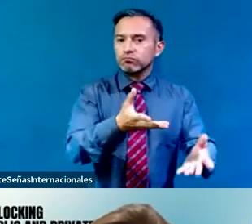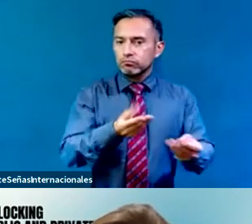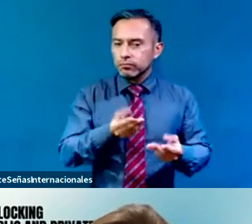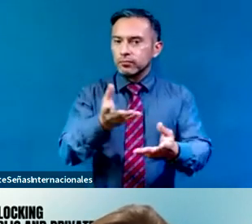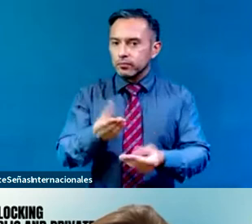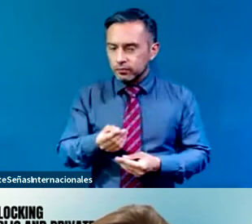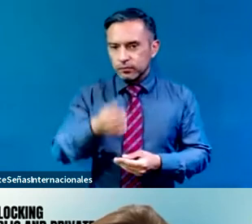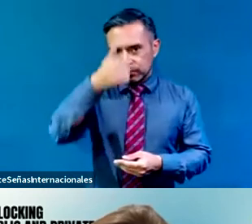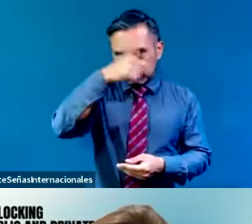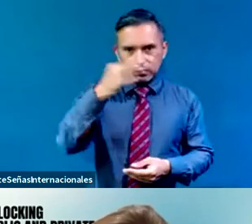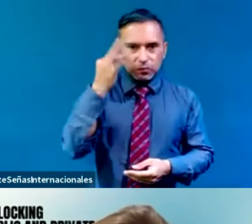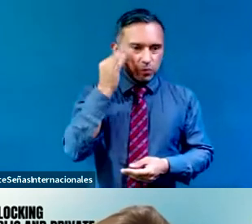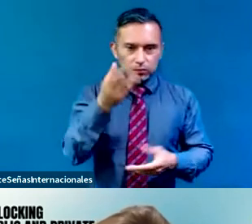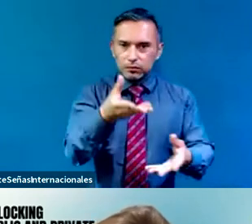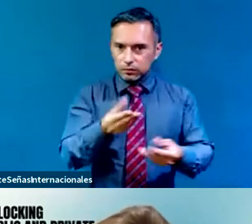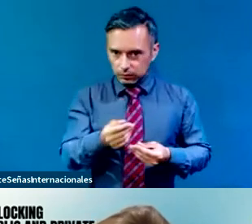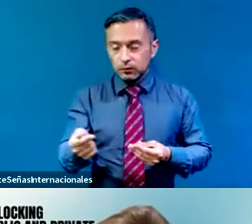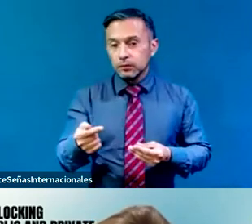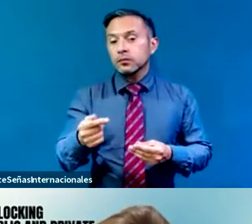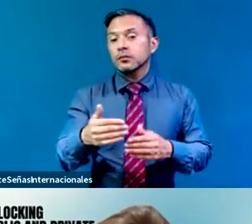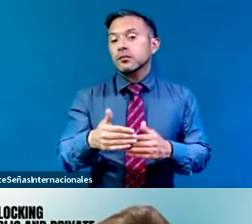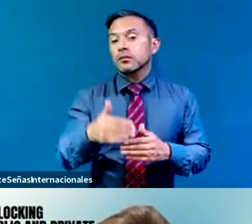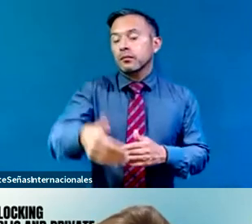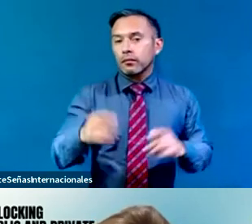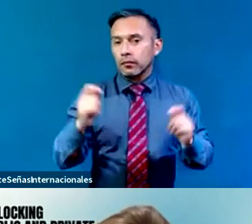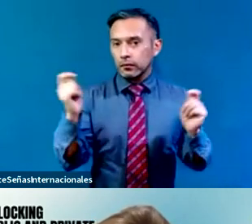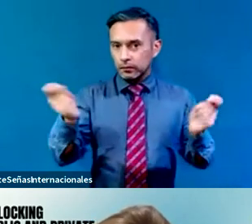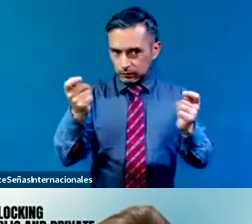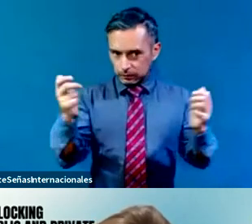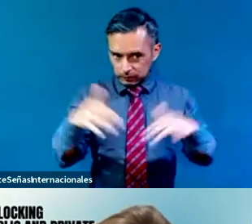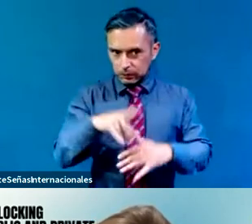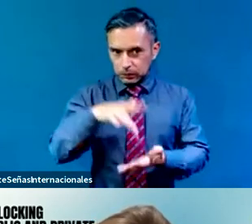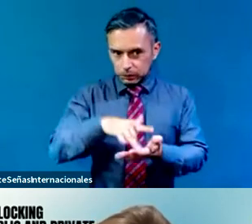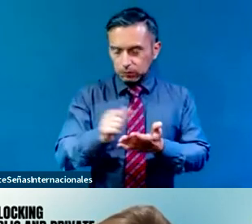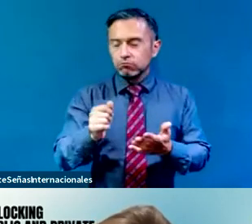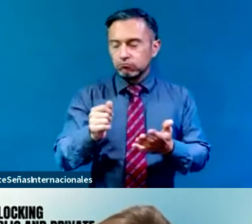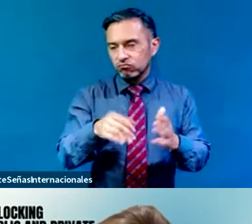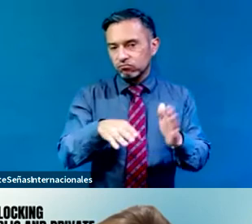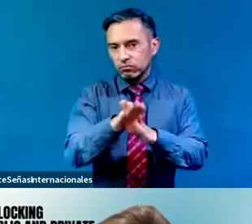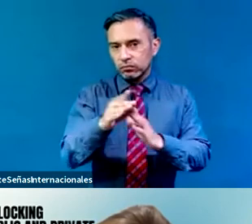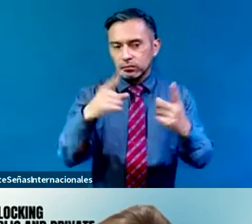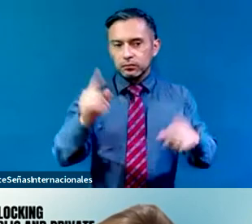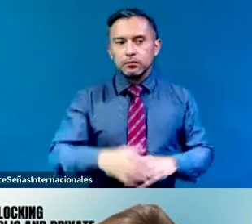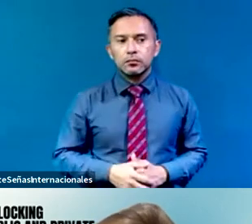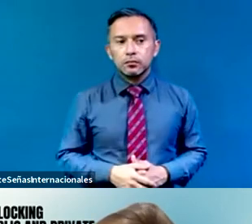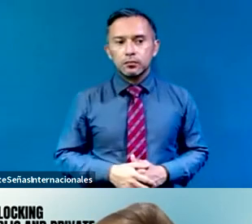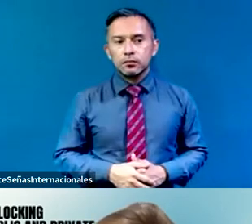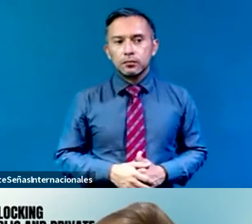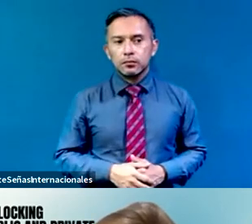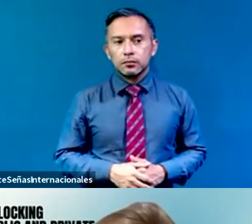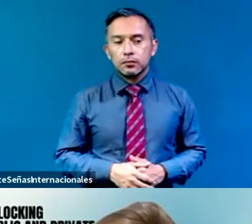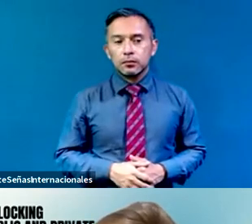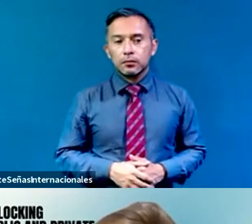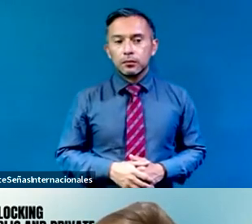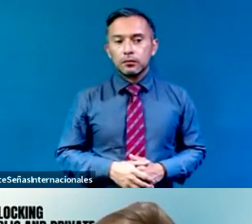our successes. Pues, colegas, buenas noches y buenos días, donde quiera que se encuentren. Lo que yo quería